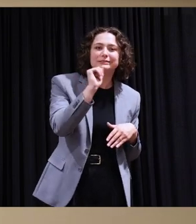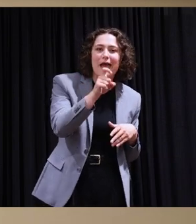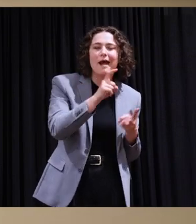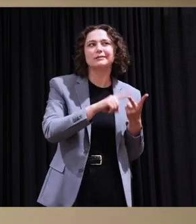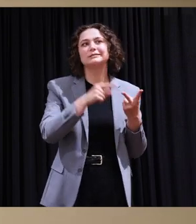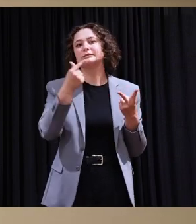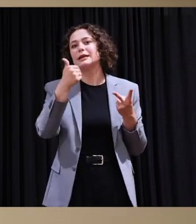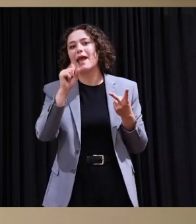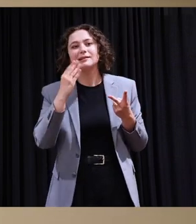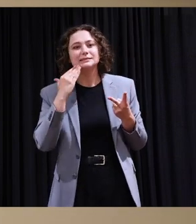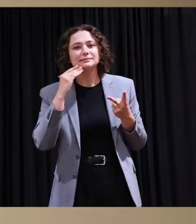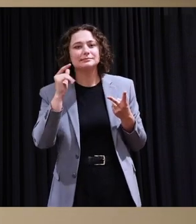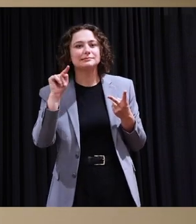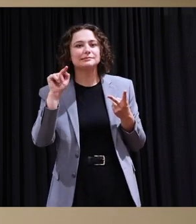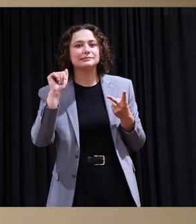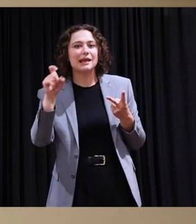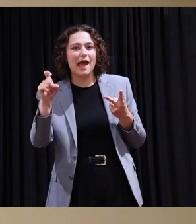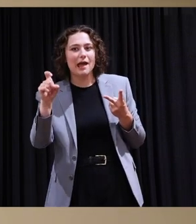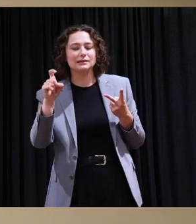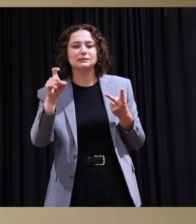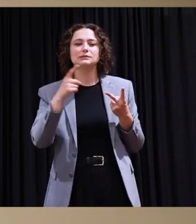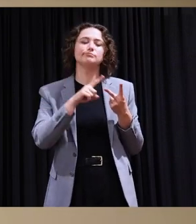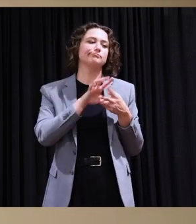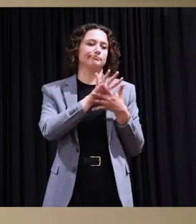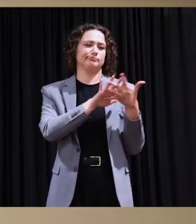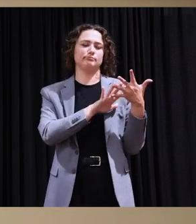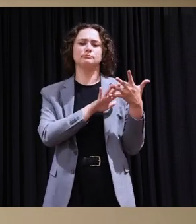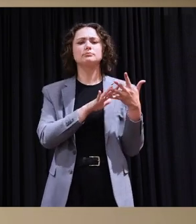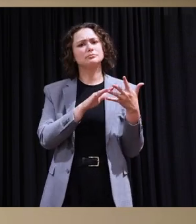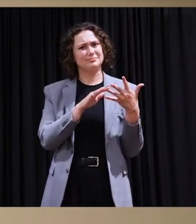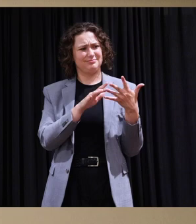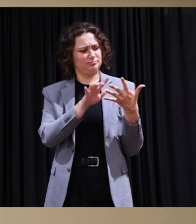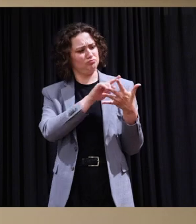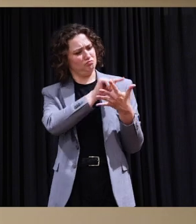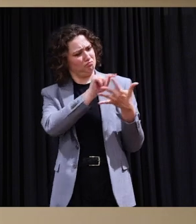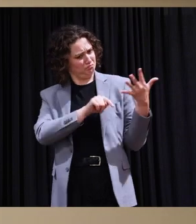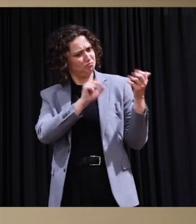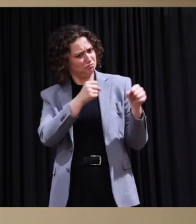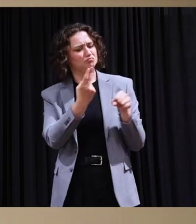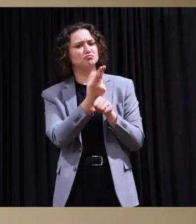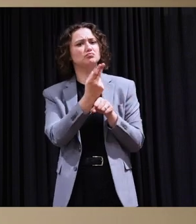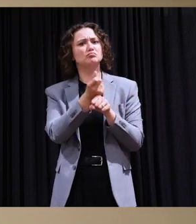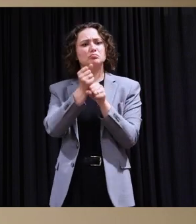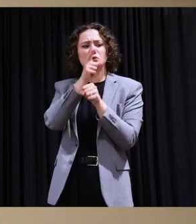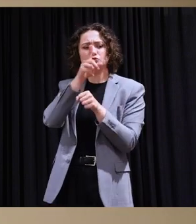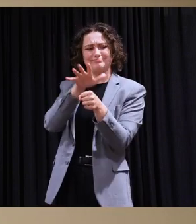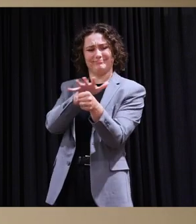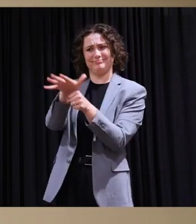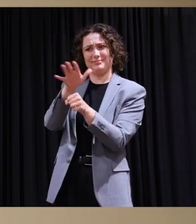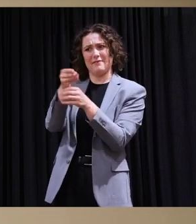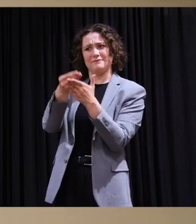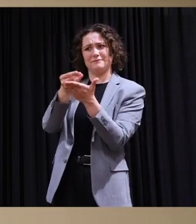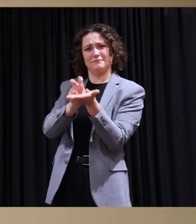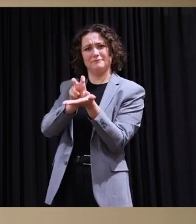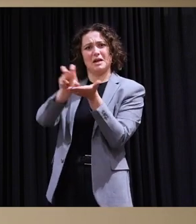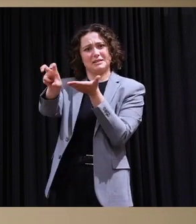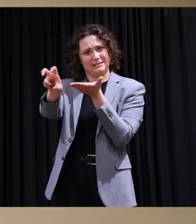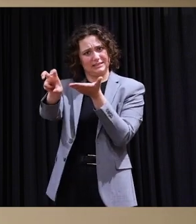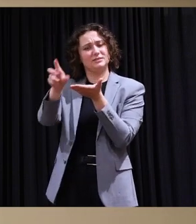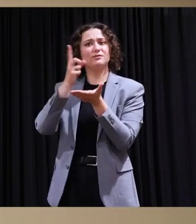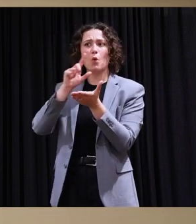ways that we can help ensure I that love there's it. funding to support the infrastructure changes and redevelopment